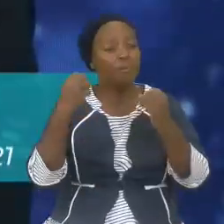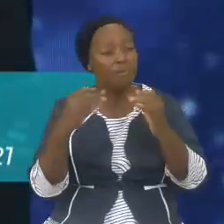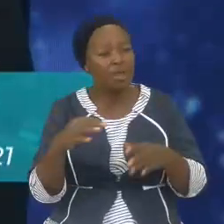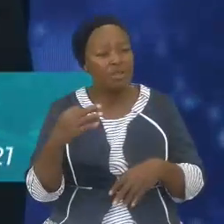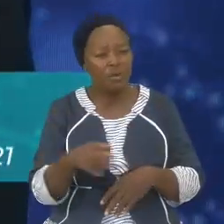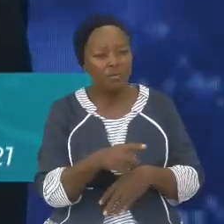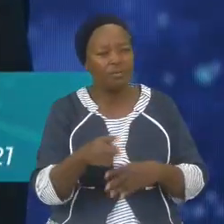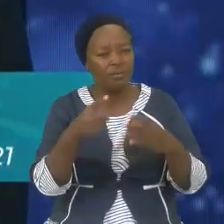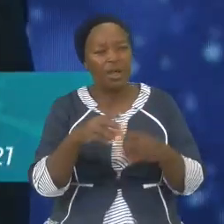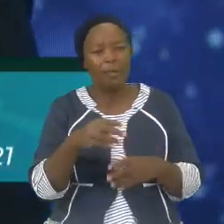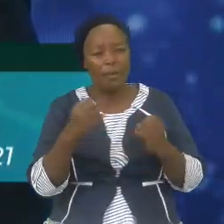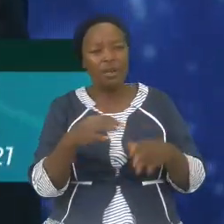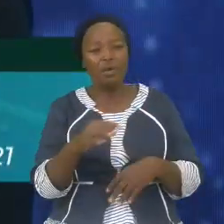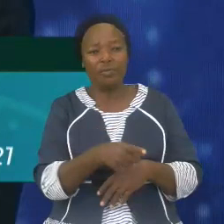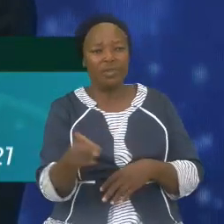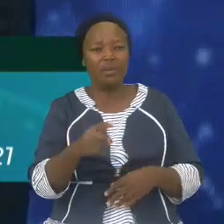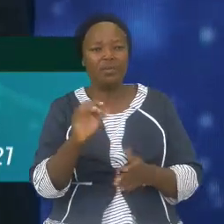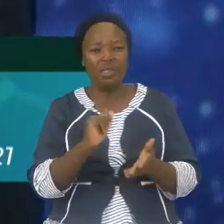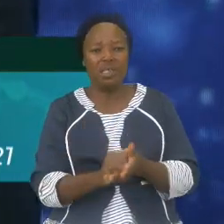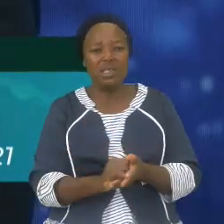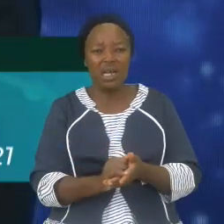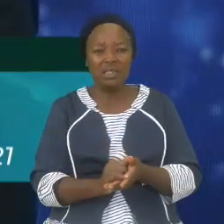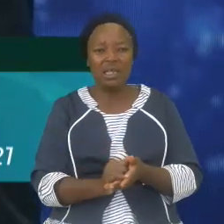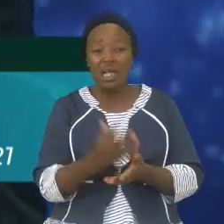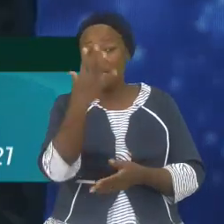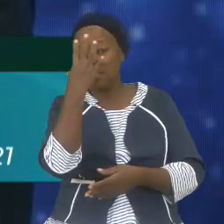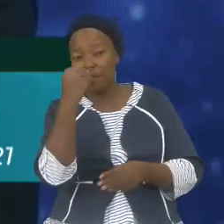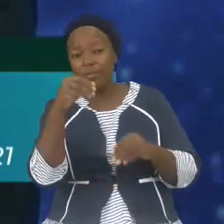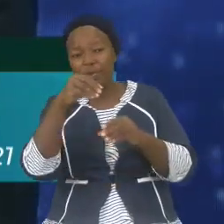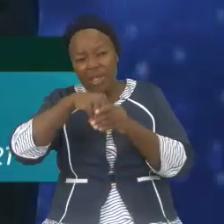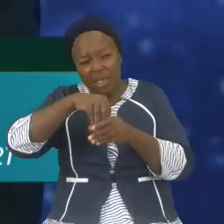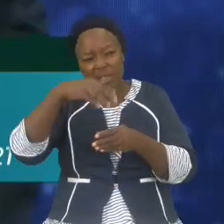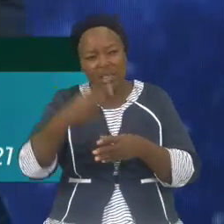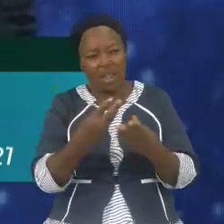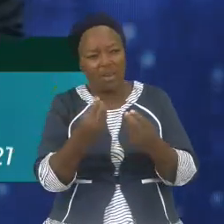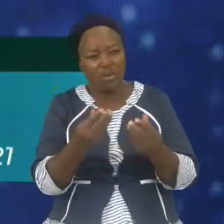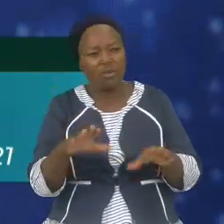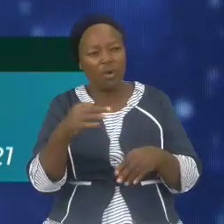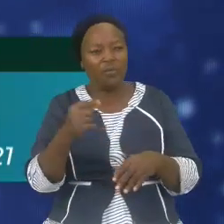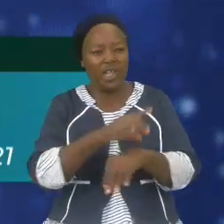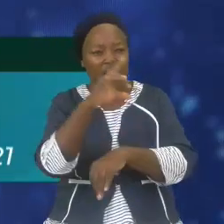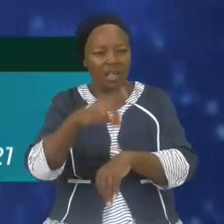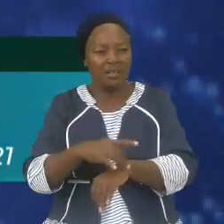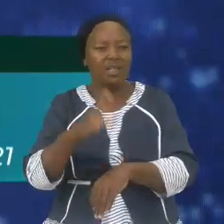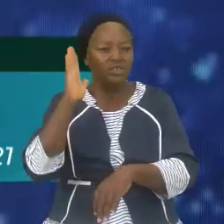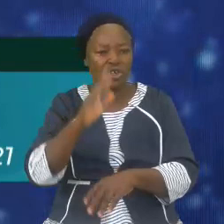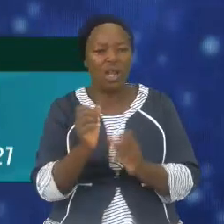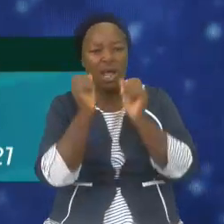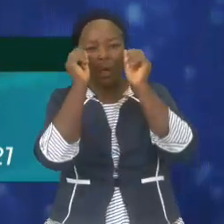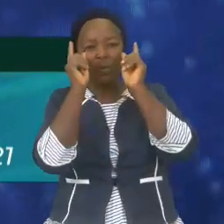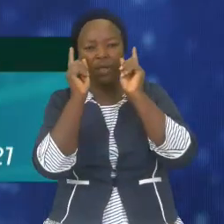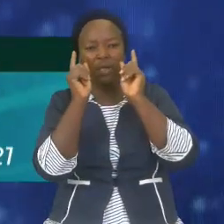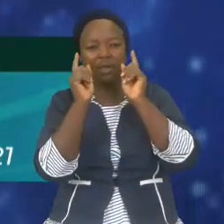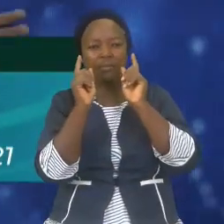them that sleep in the dust of the earth shall awake,